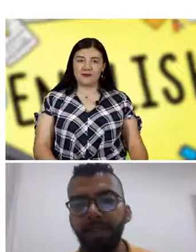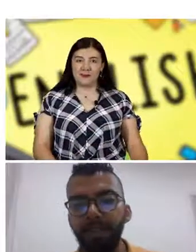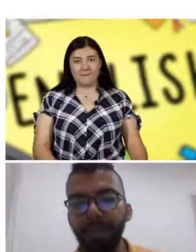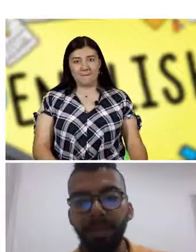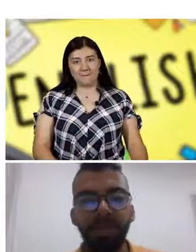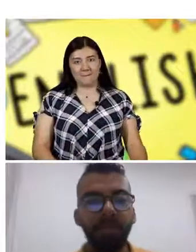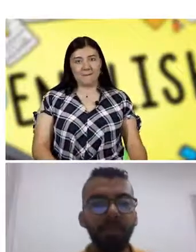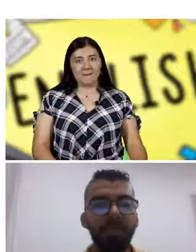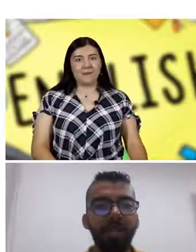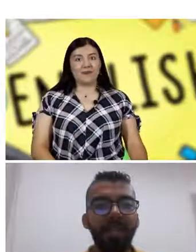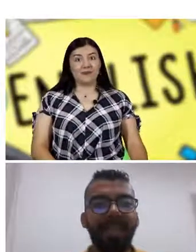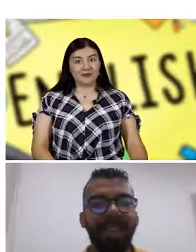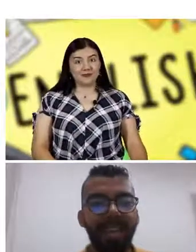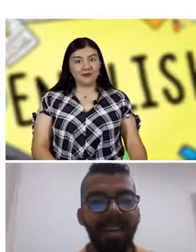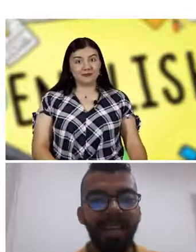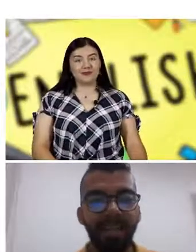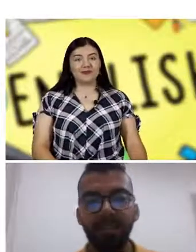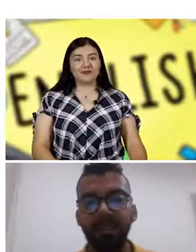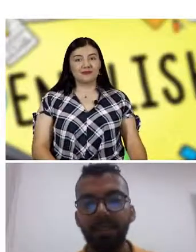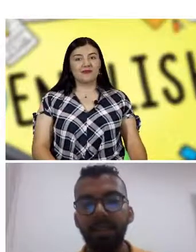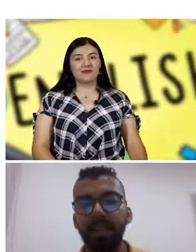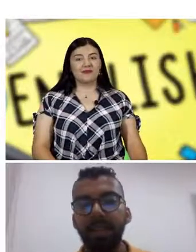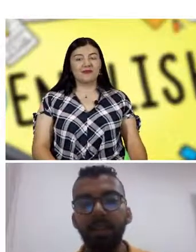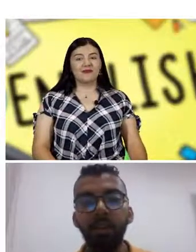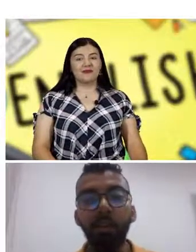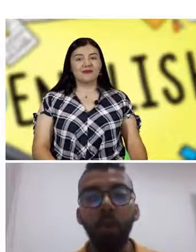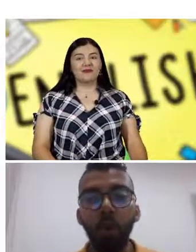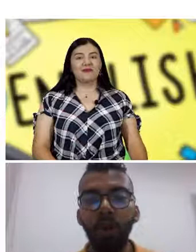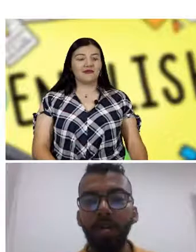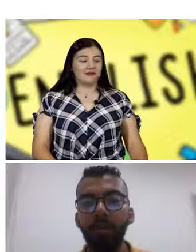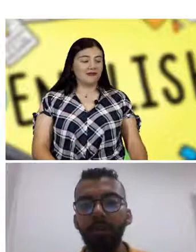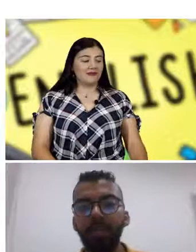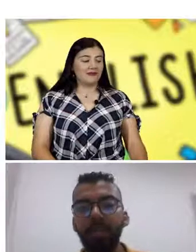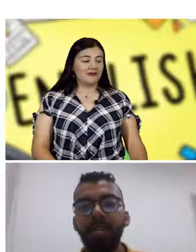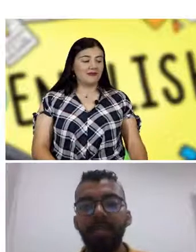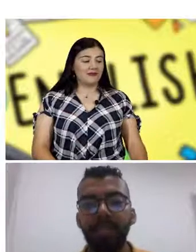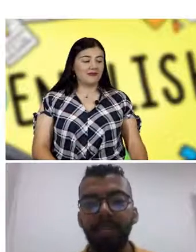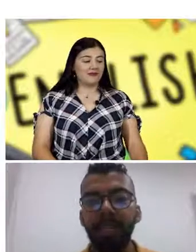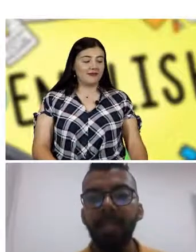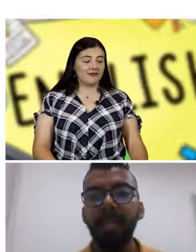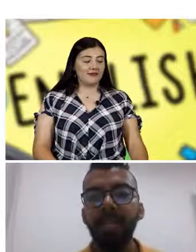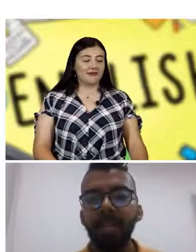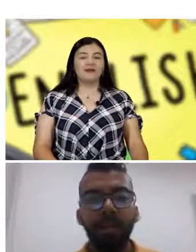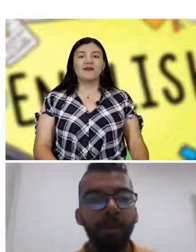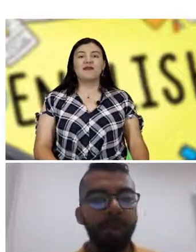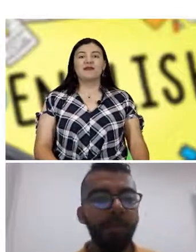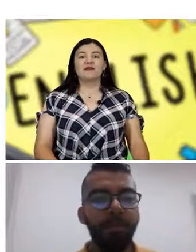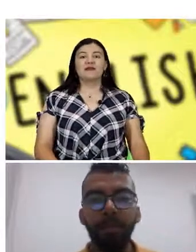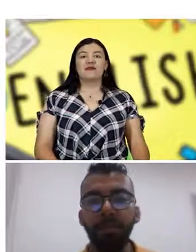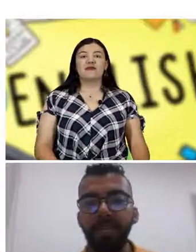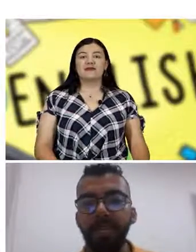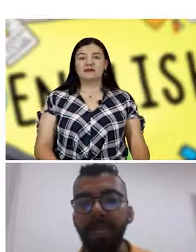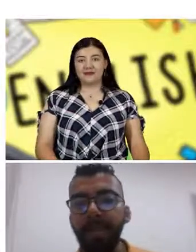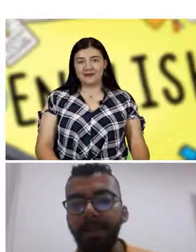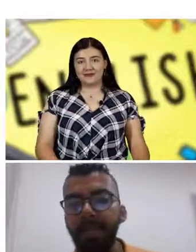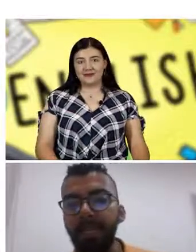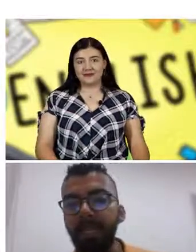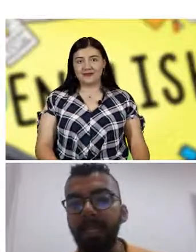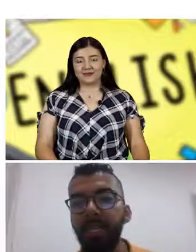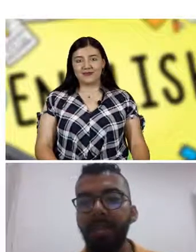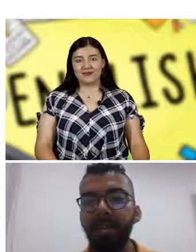have Sergio Zapata who said leg. And also Olga Torres said leg.